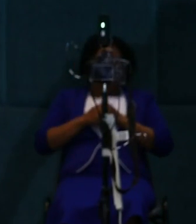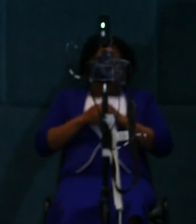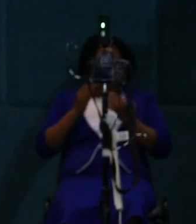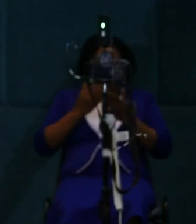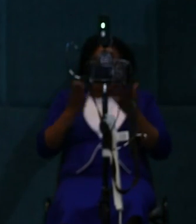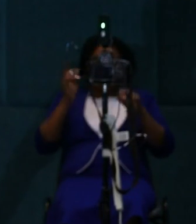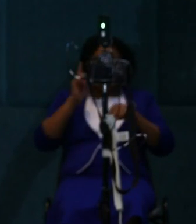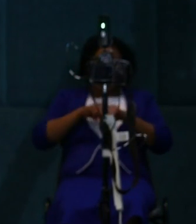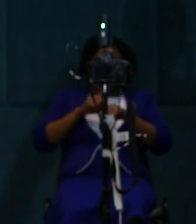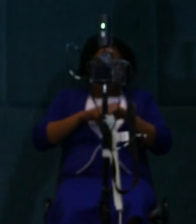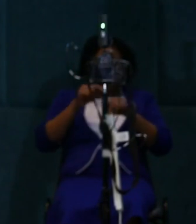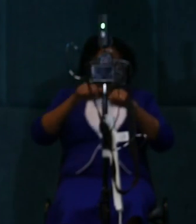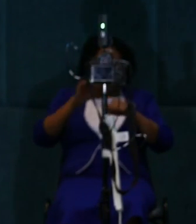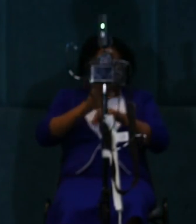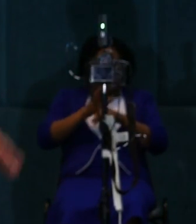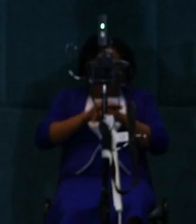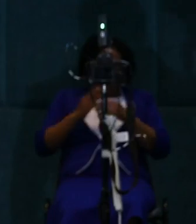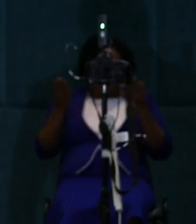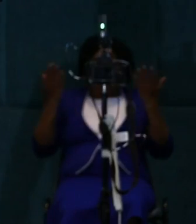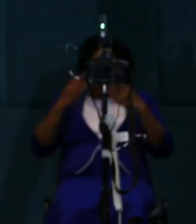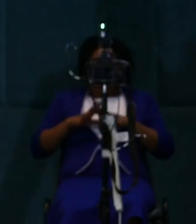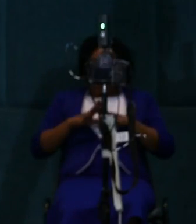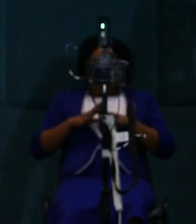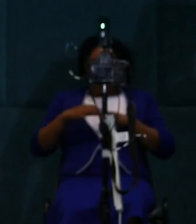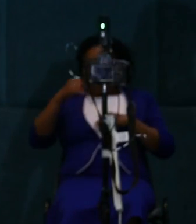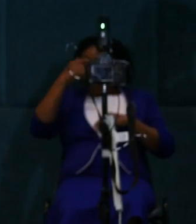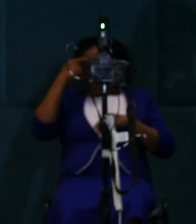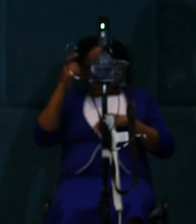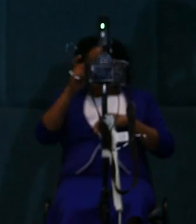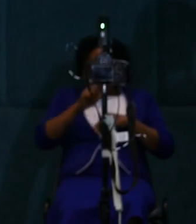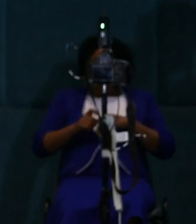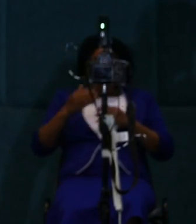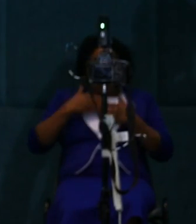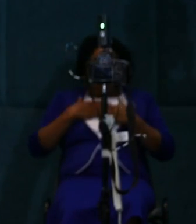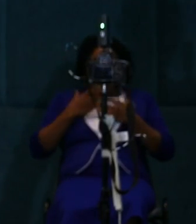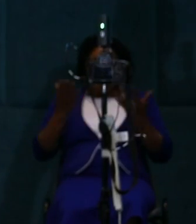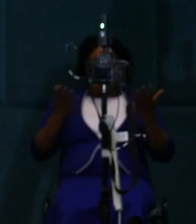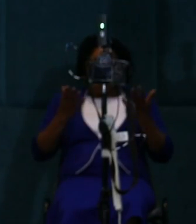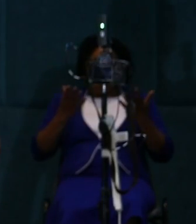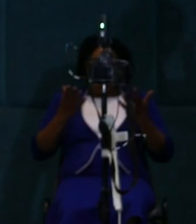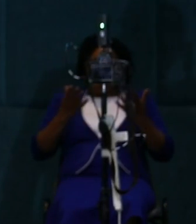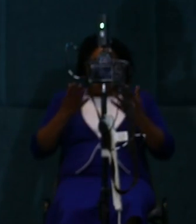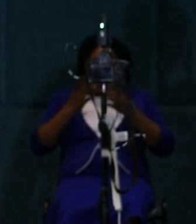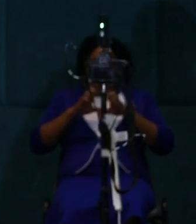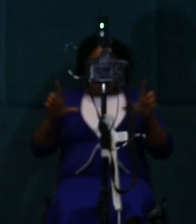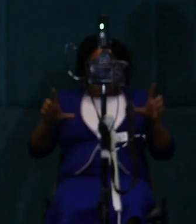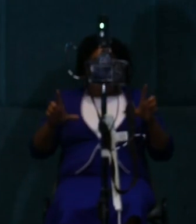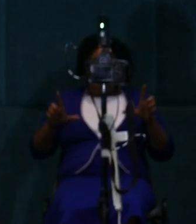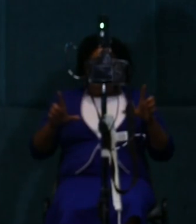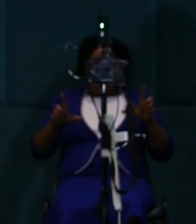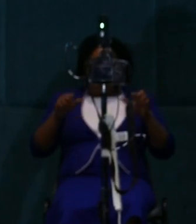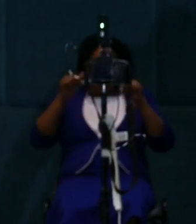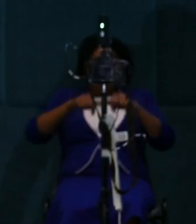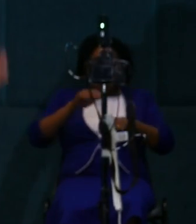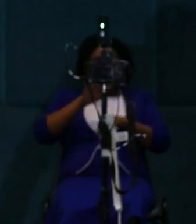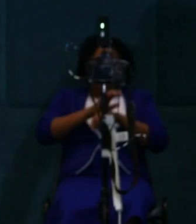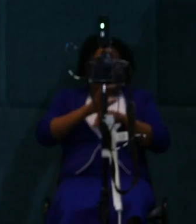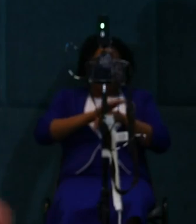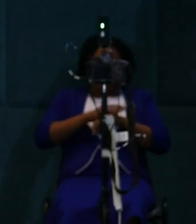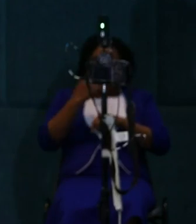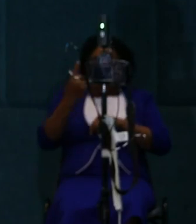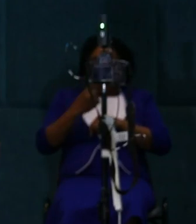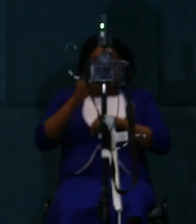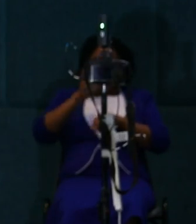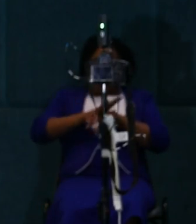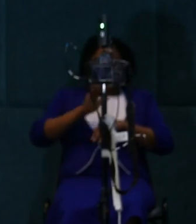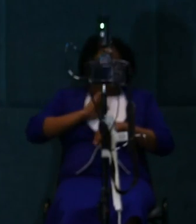Anytime this church mess up, I'm gone. Because my allegiance is to the Lamb. But so far, this church remains the only